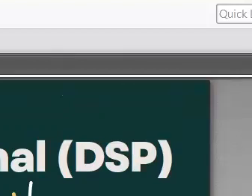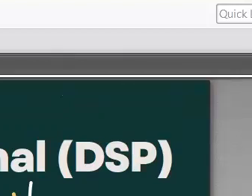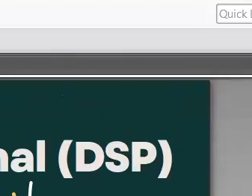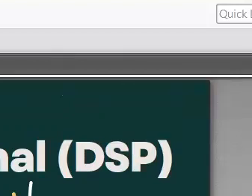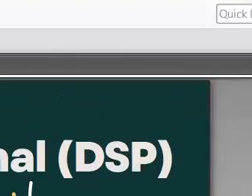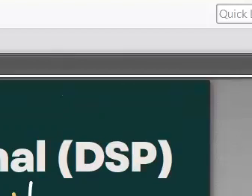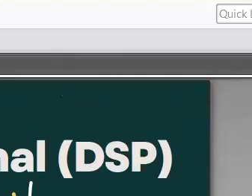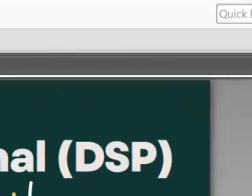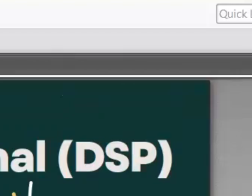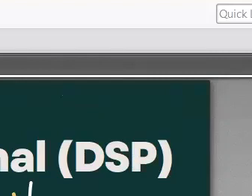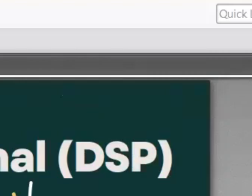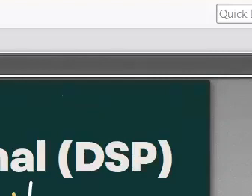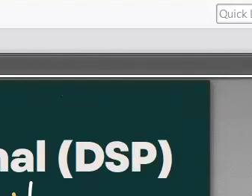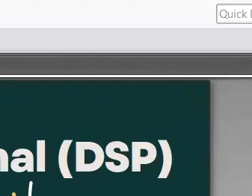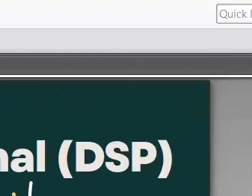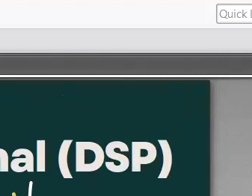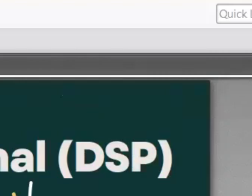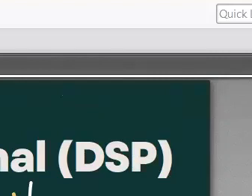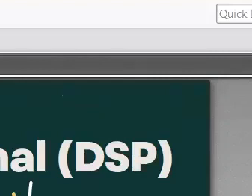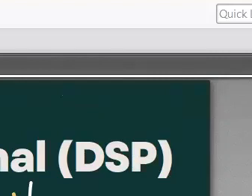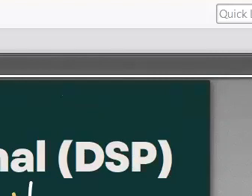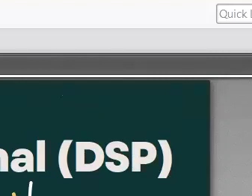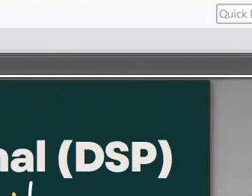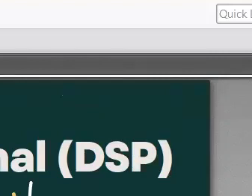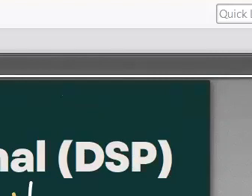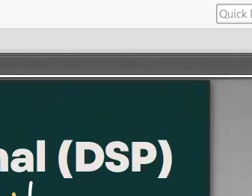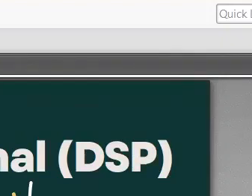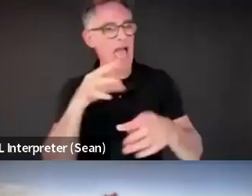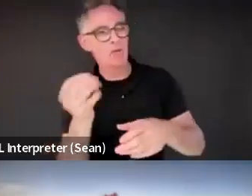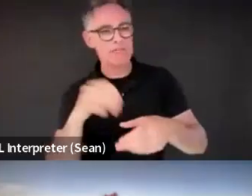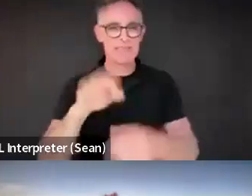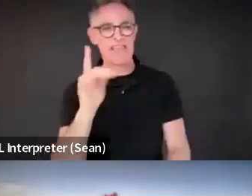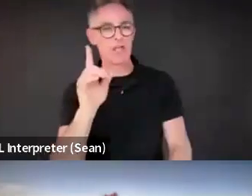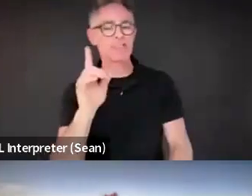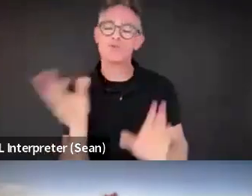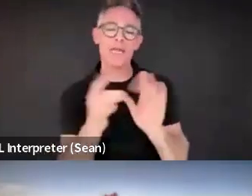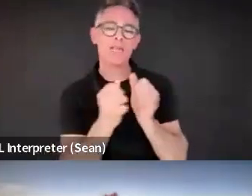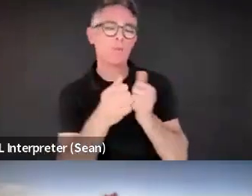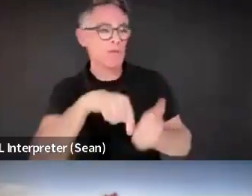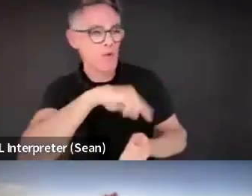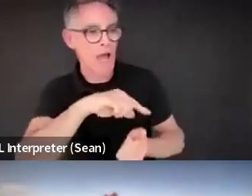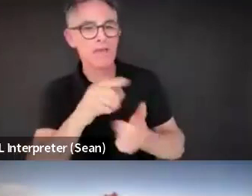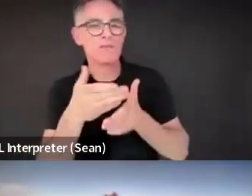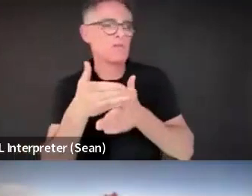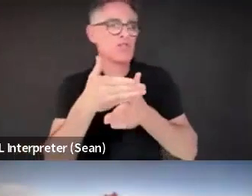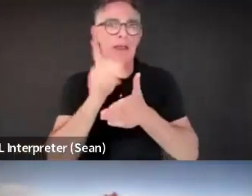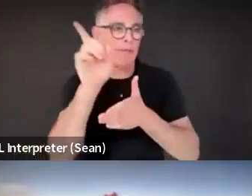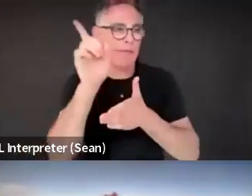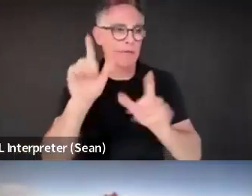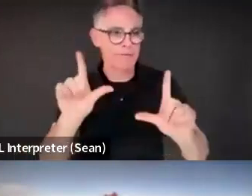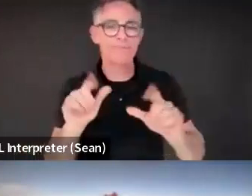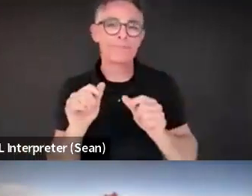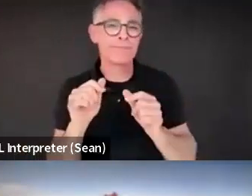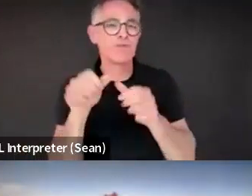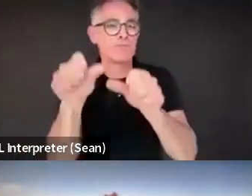do some just on-site tours and out in the field, kind of connecting with you guys as well to share these, post these in your